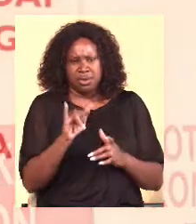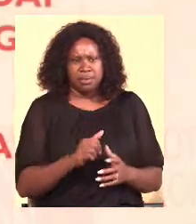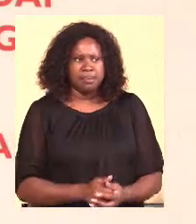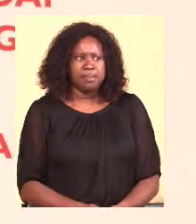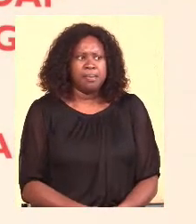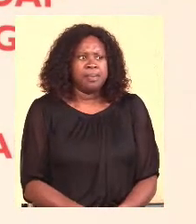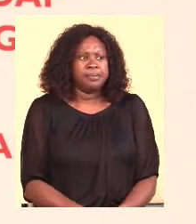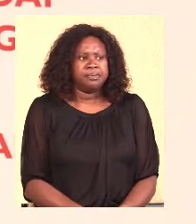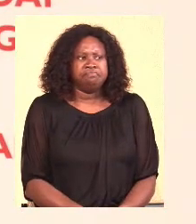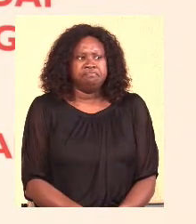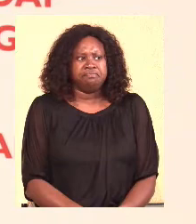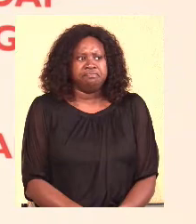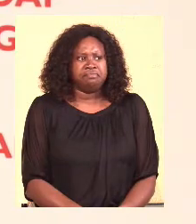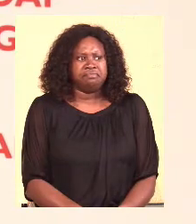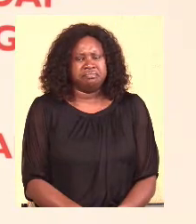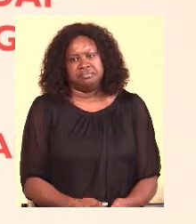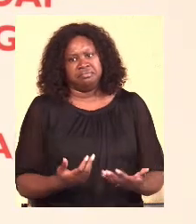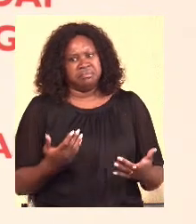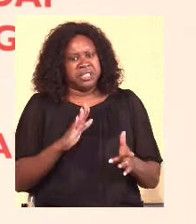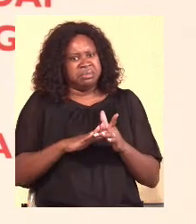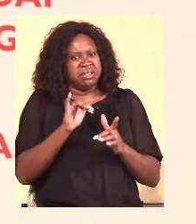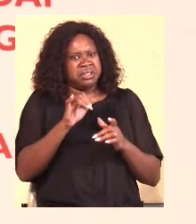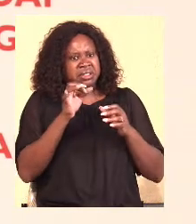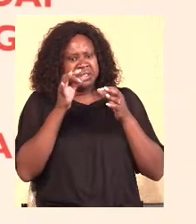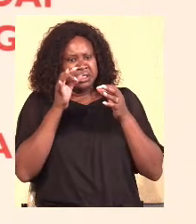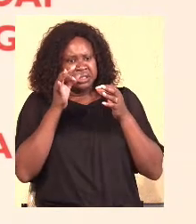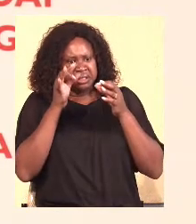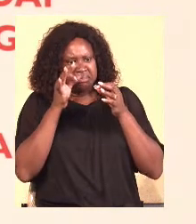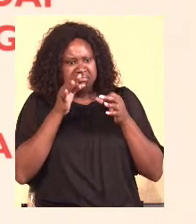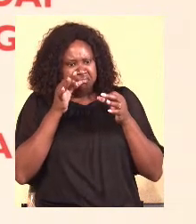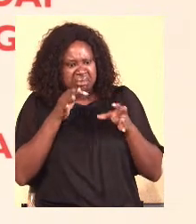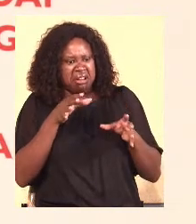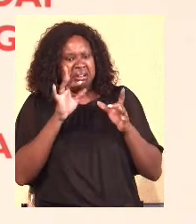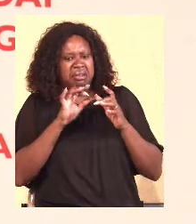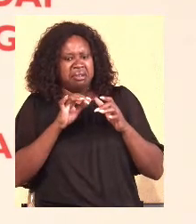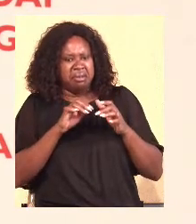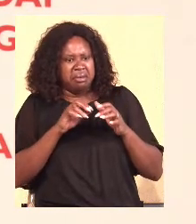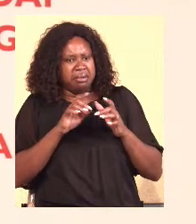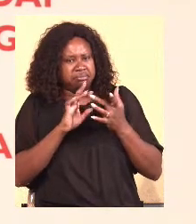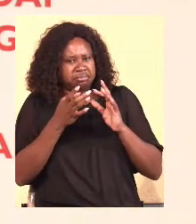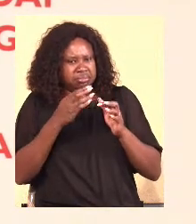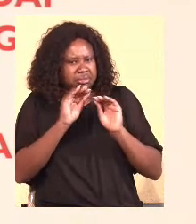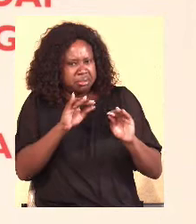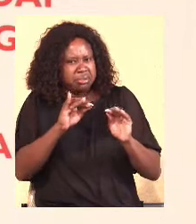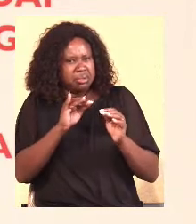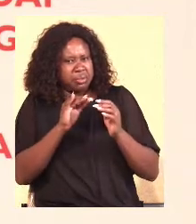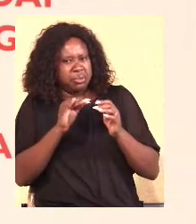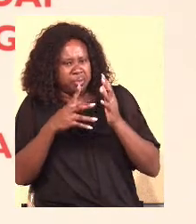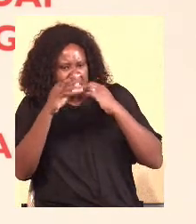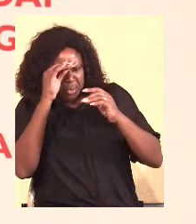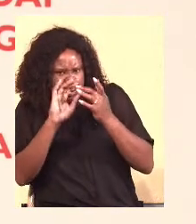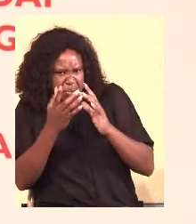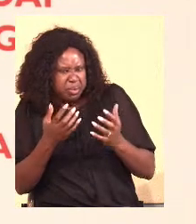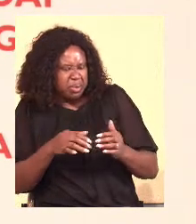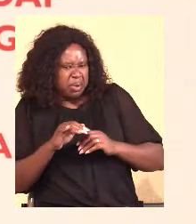With that regard, in boycotting, I wouldn't agree with that because we are in a situation